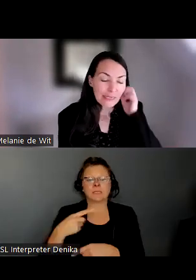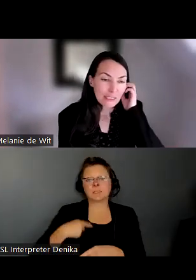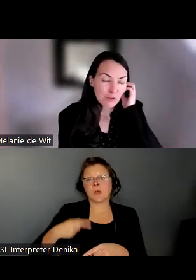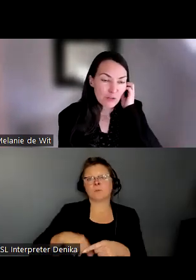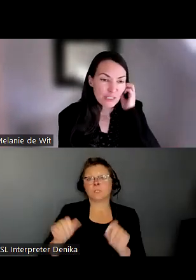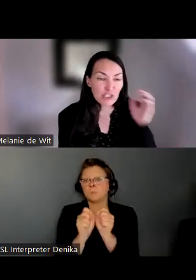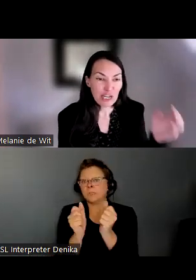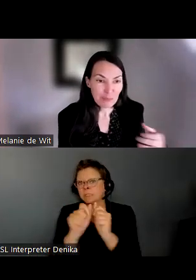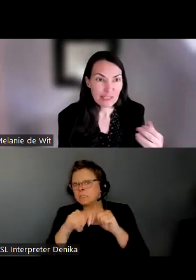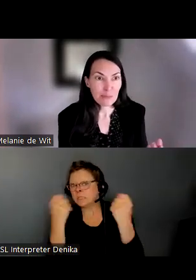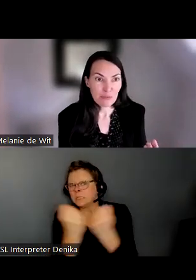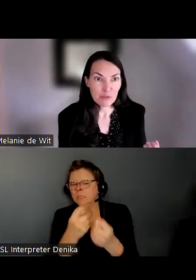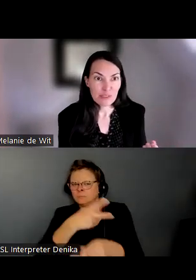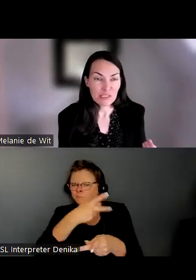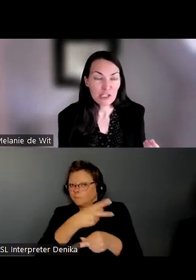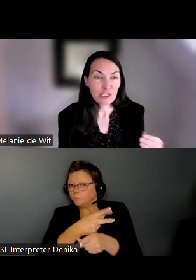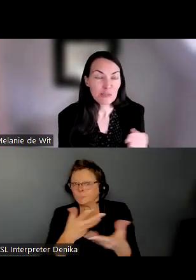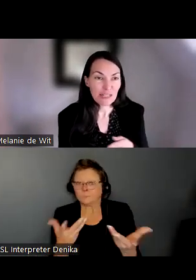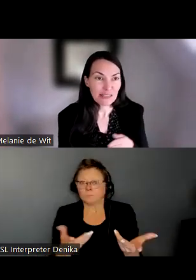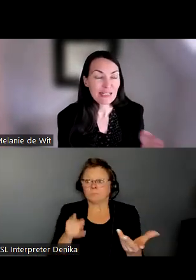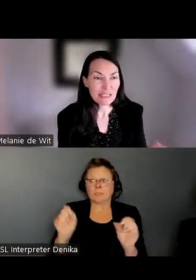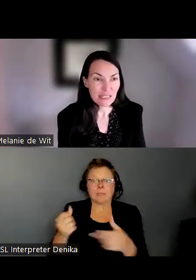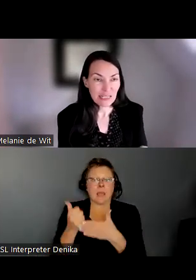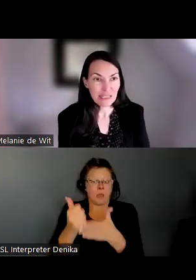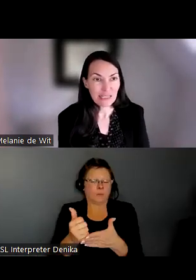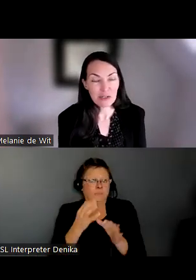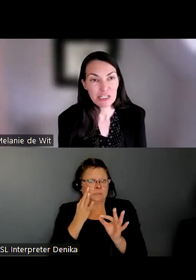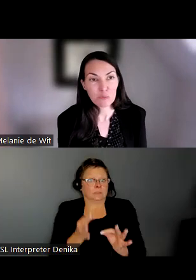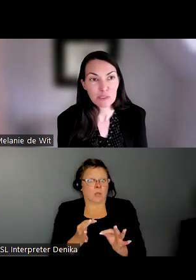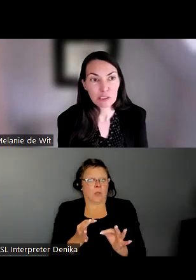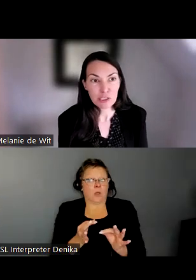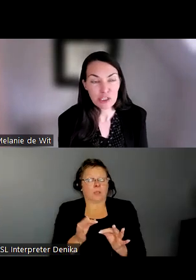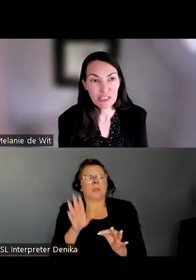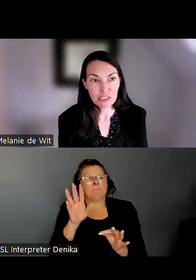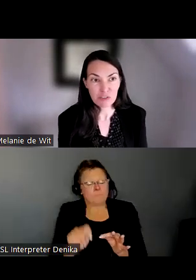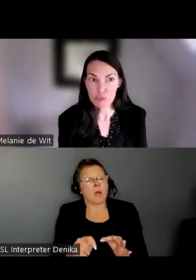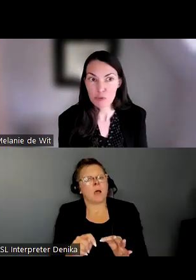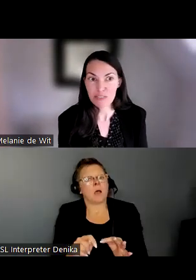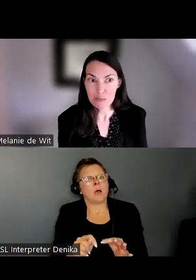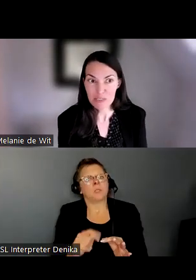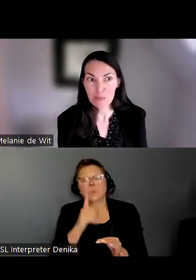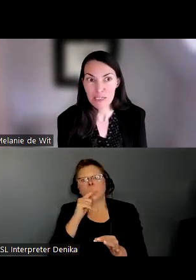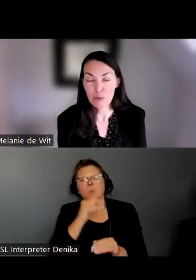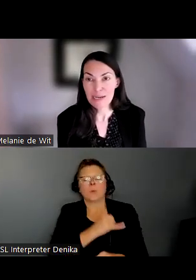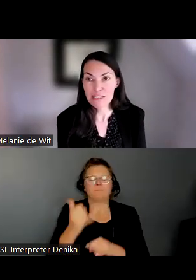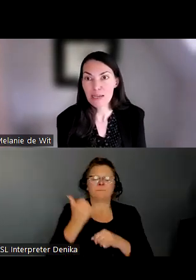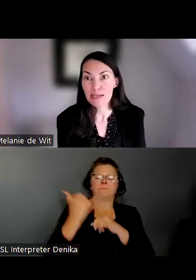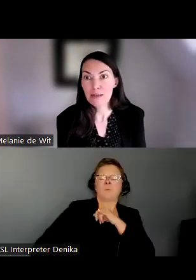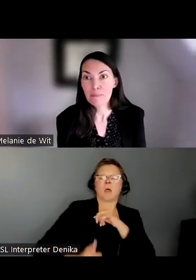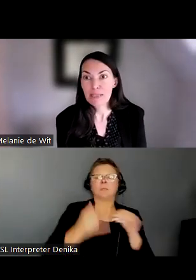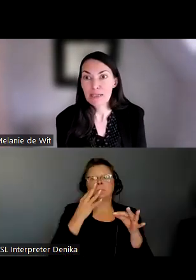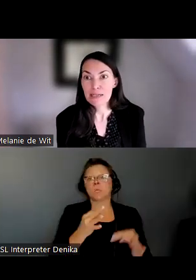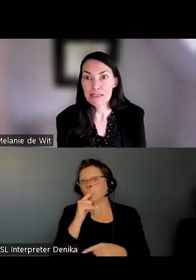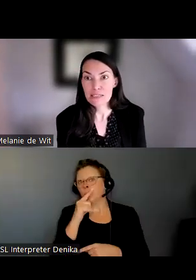be involved in shaping some of those decisions. But at the end of the day, the care team will look to the individual named in the POA to